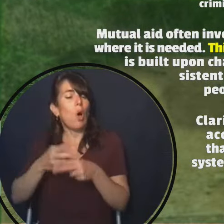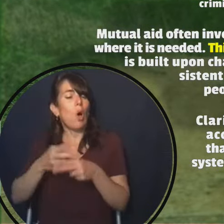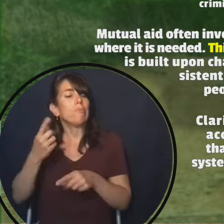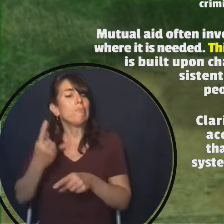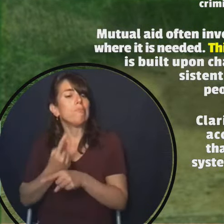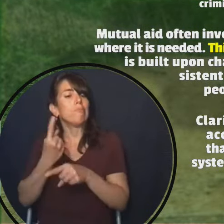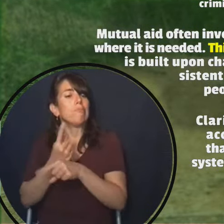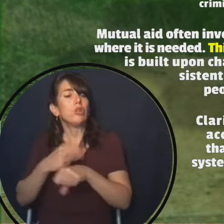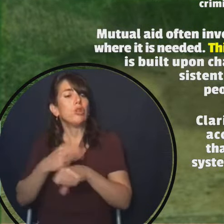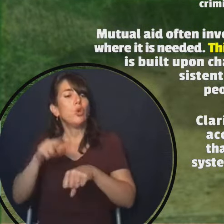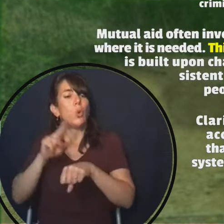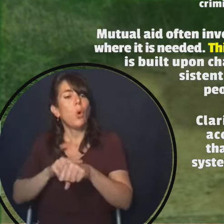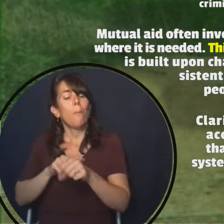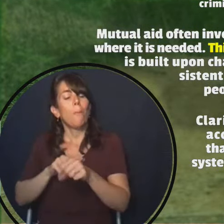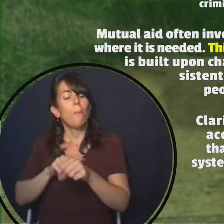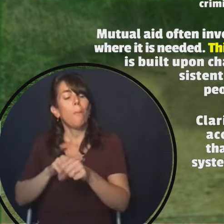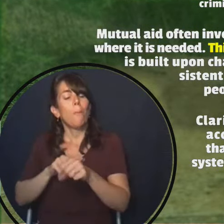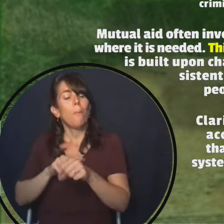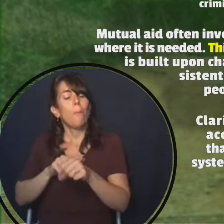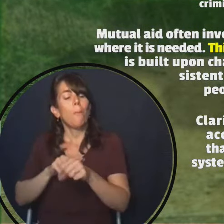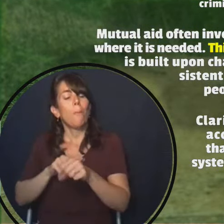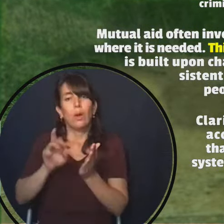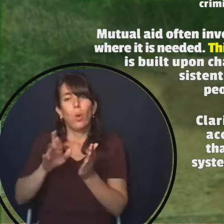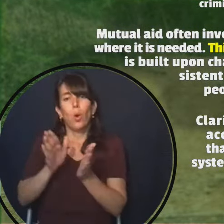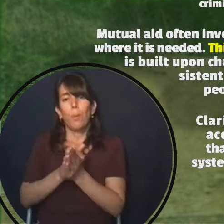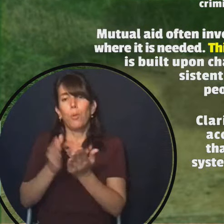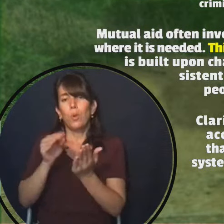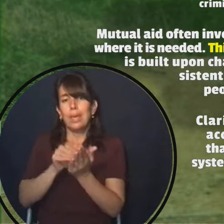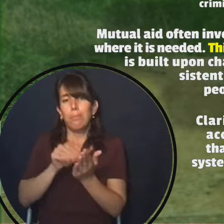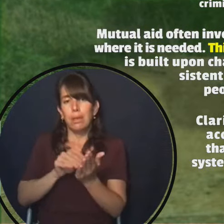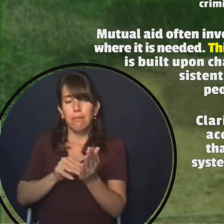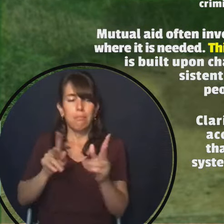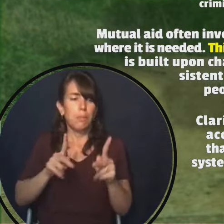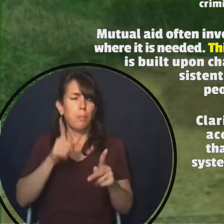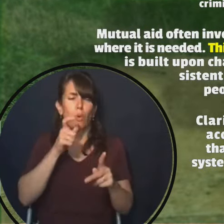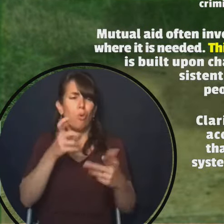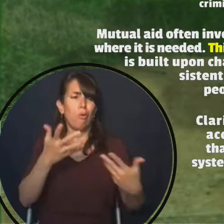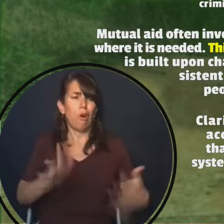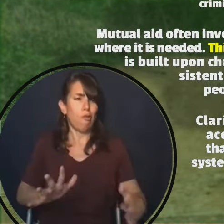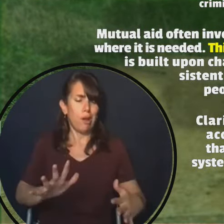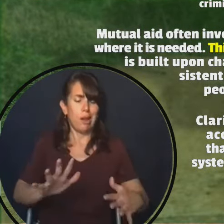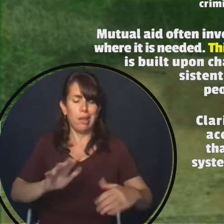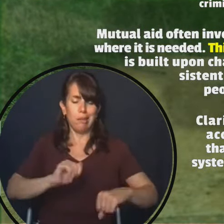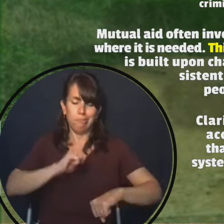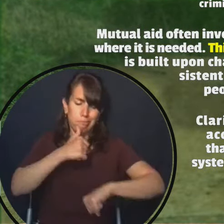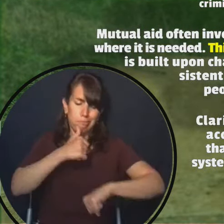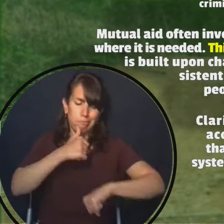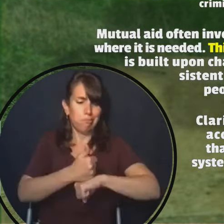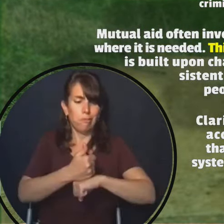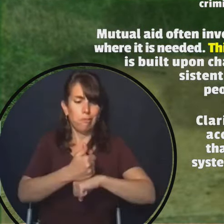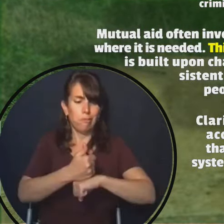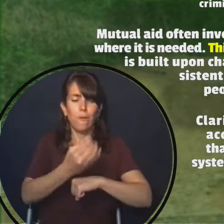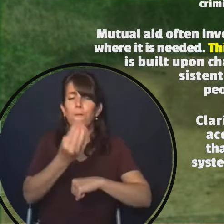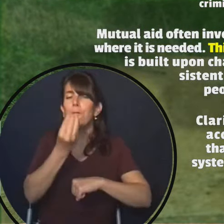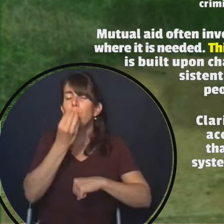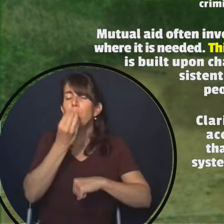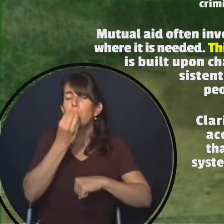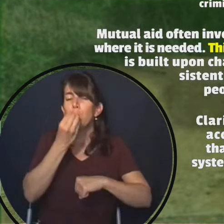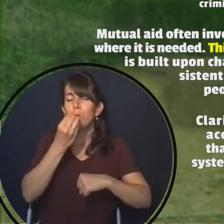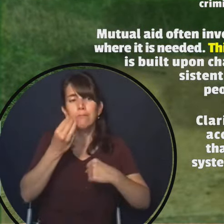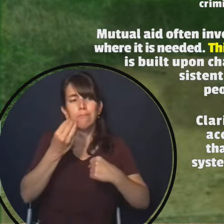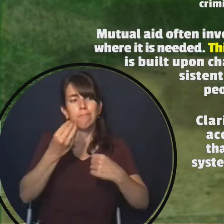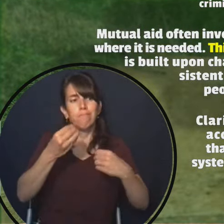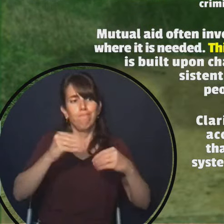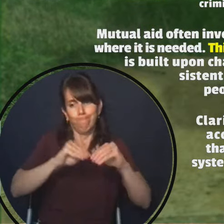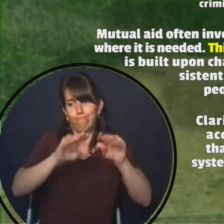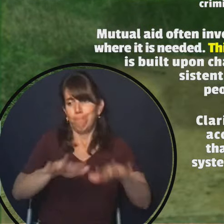like, you know, operating a food pantry or, you know, doing some sort of, like, there's a service, they pay for it.